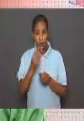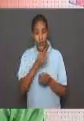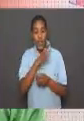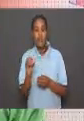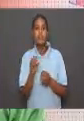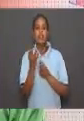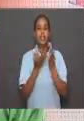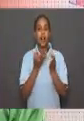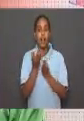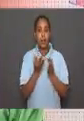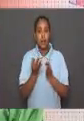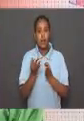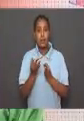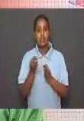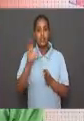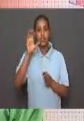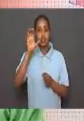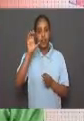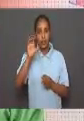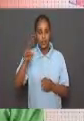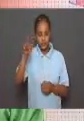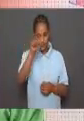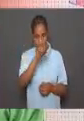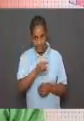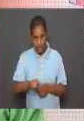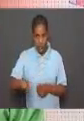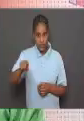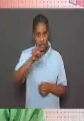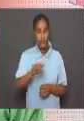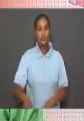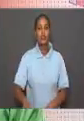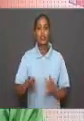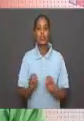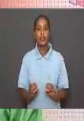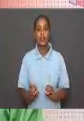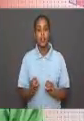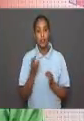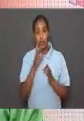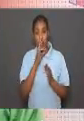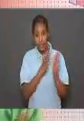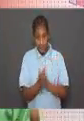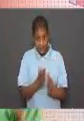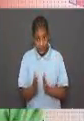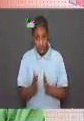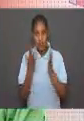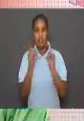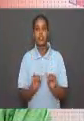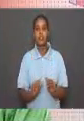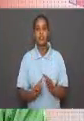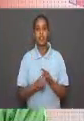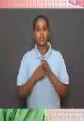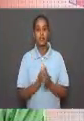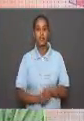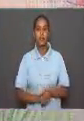and describe the carbon cycle. Students, if you are ready, let us get